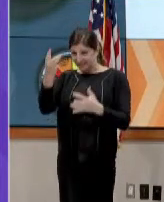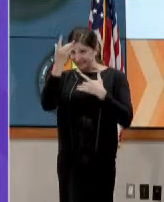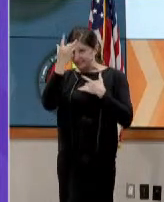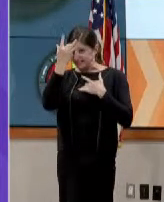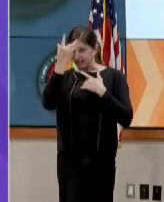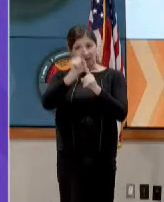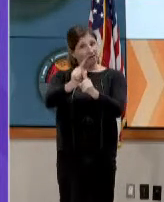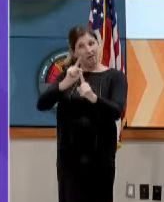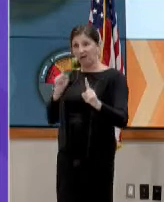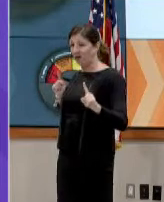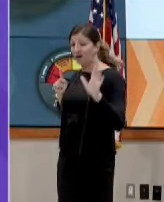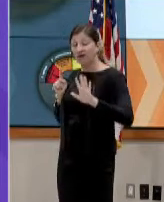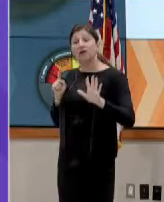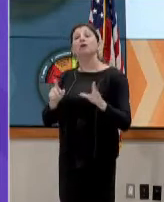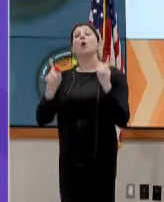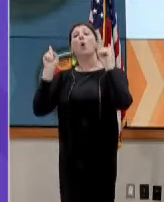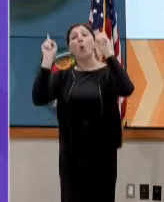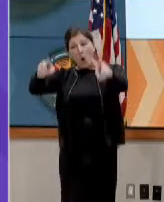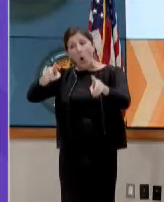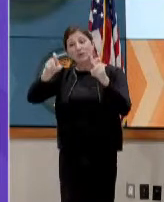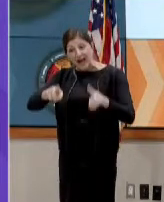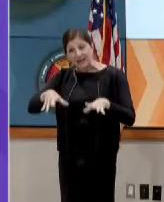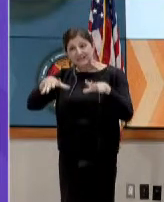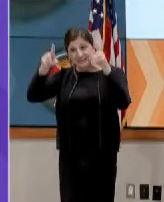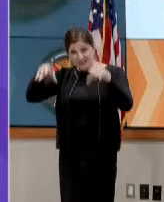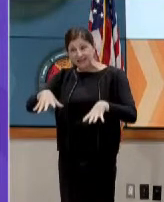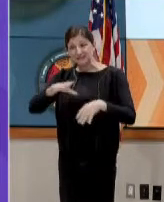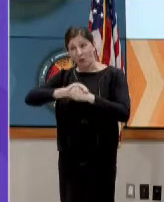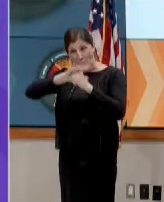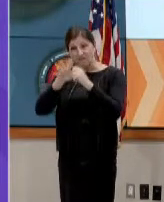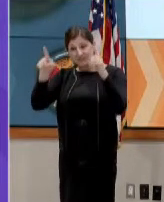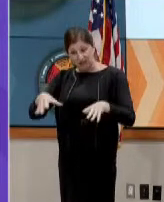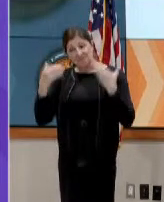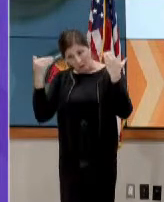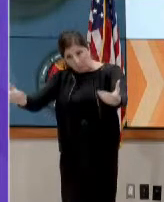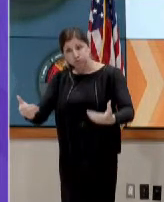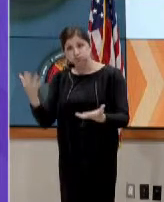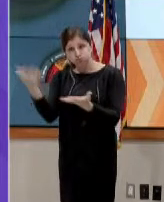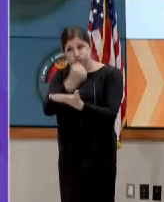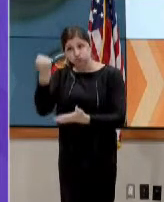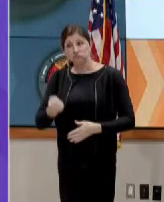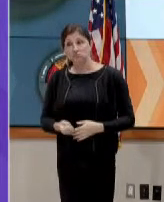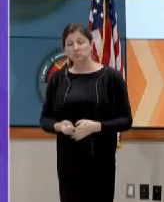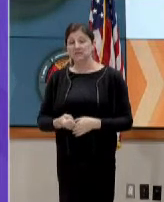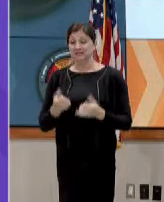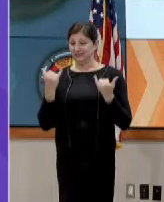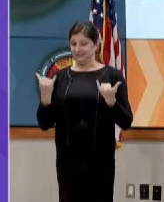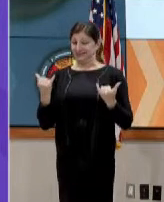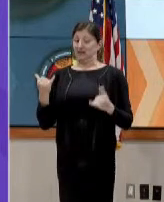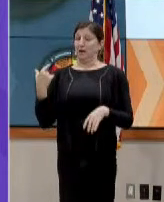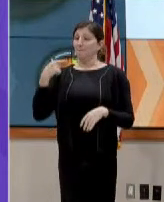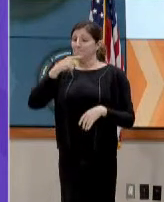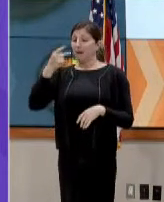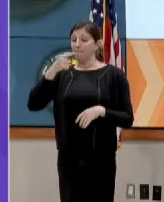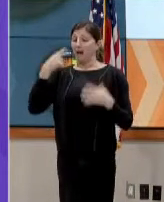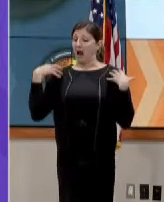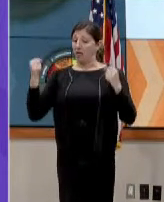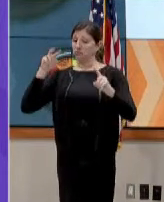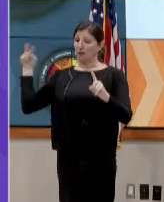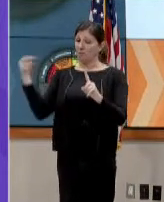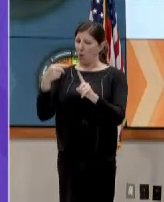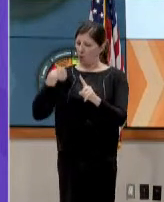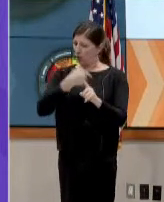others. Get tested. Don't guess, take the test. And we also, from a public health standpoint, are doing everything we